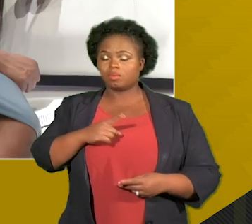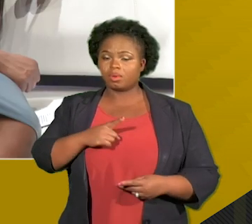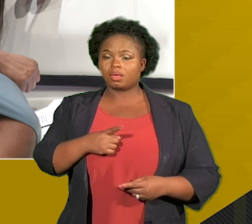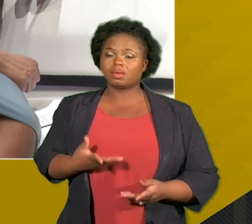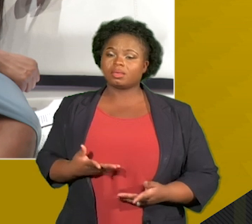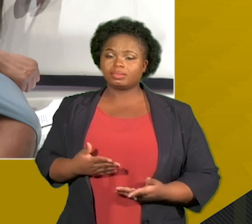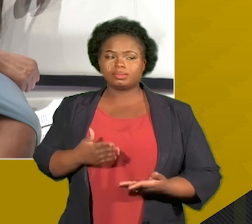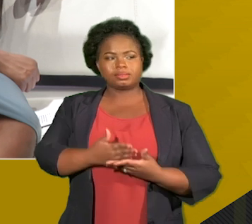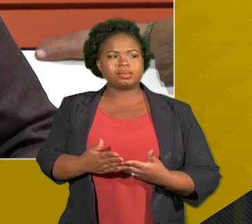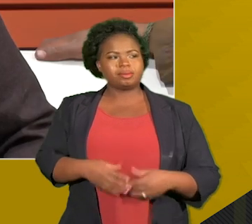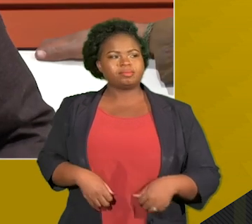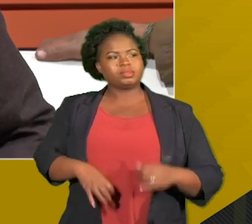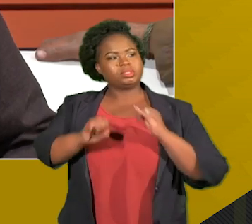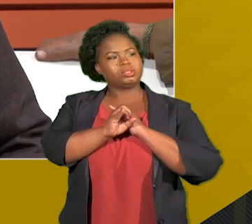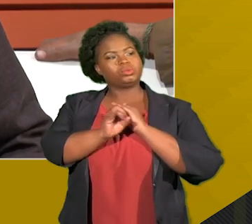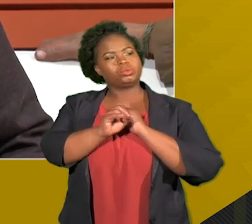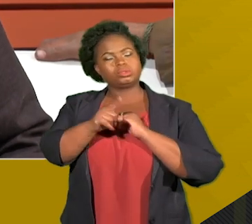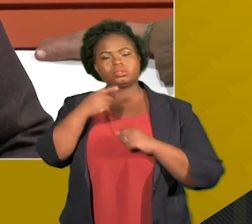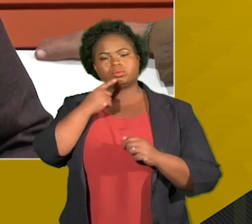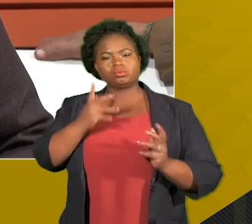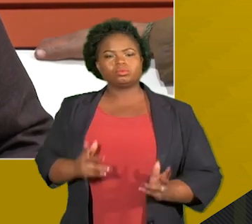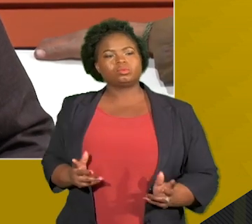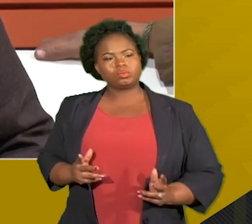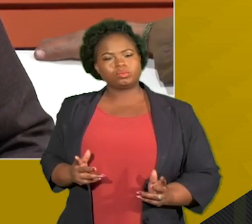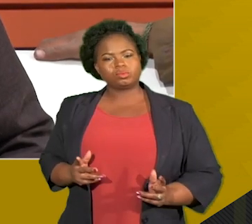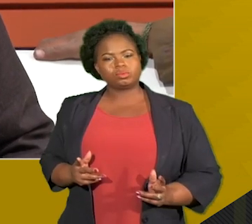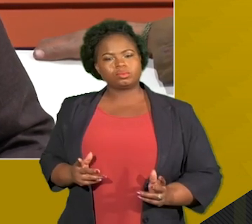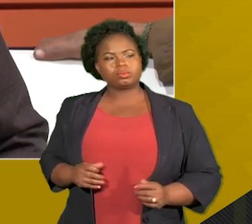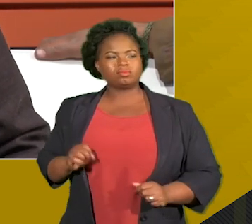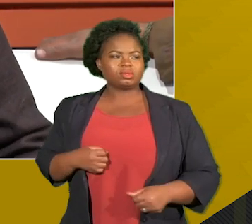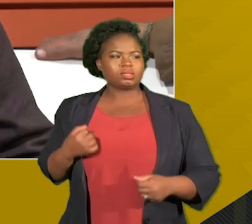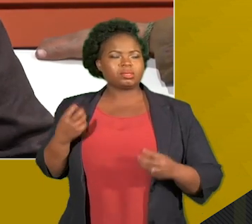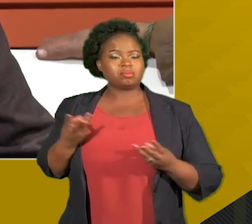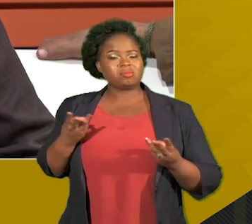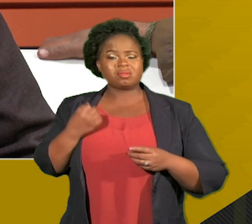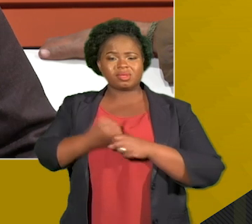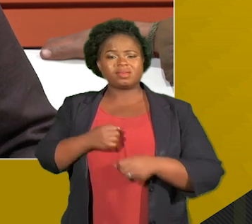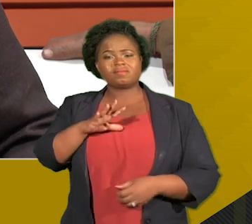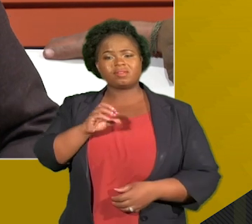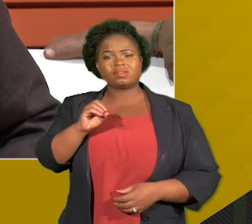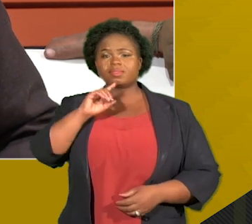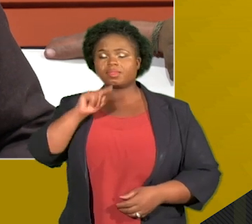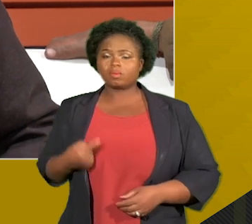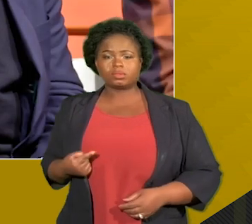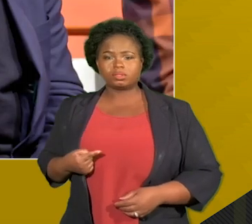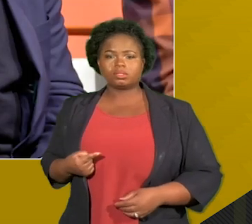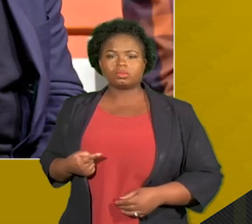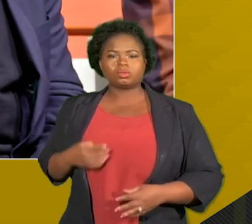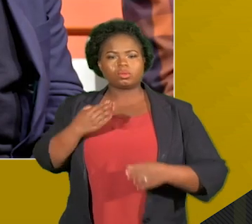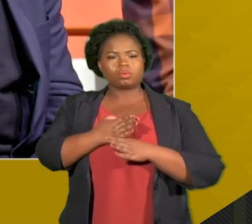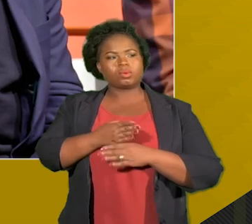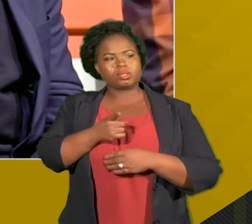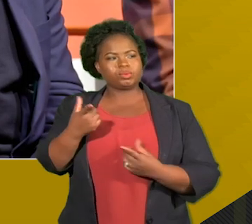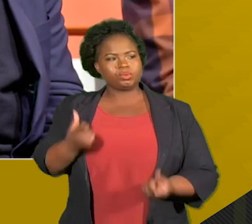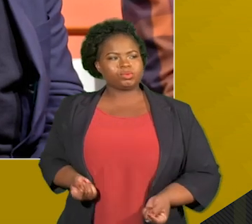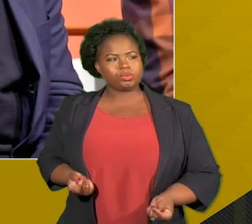that Ayanda was mentioning earlier. And people are making 500,000 and a million on works that